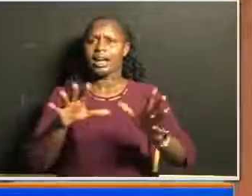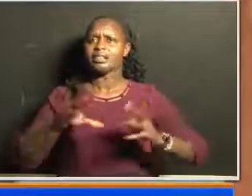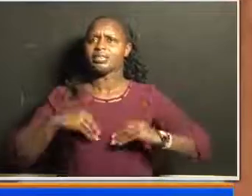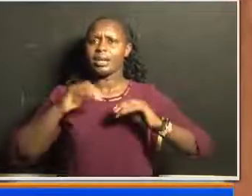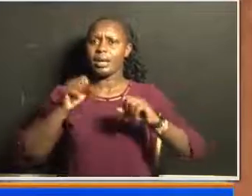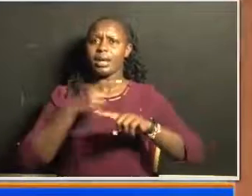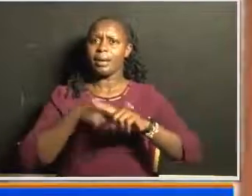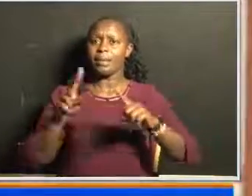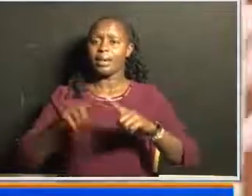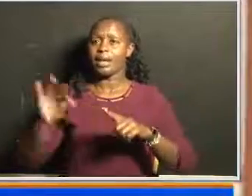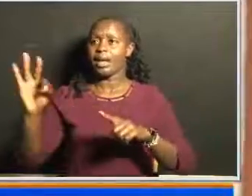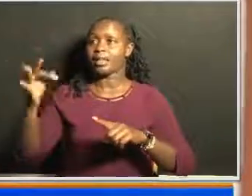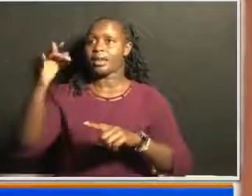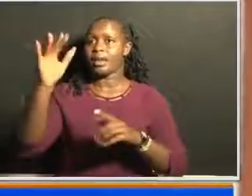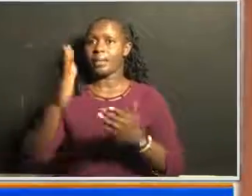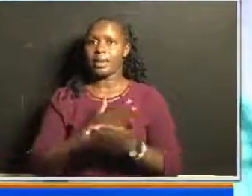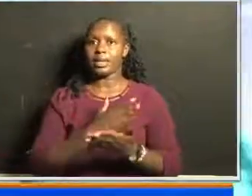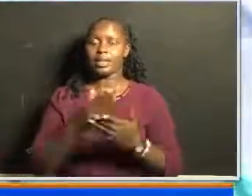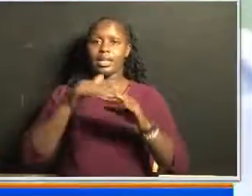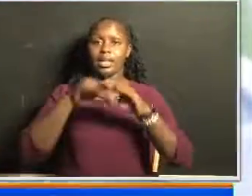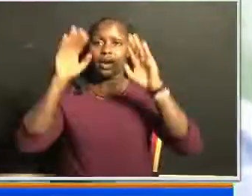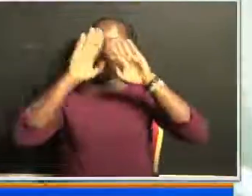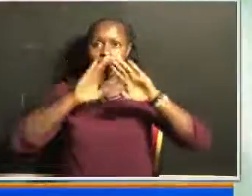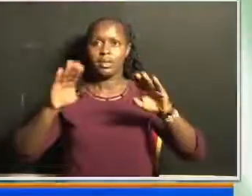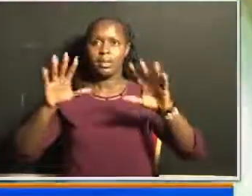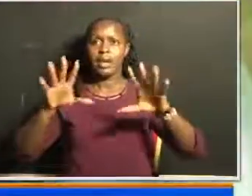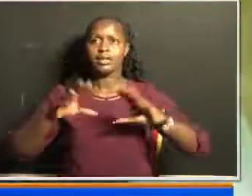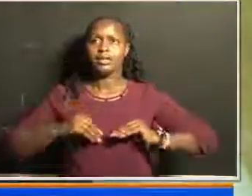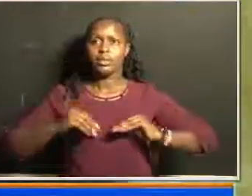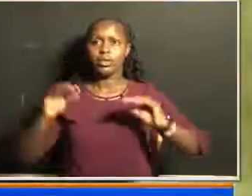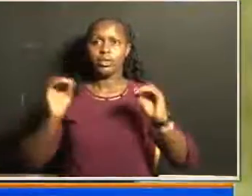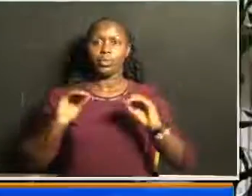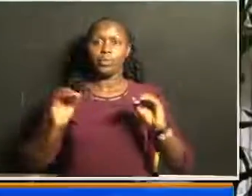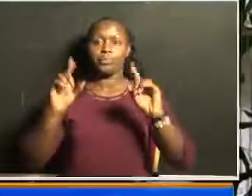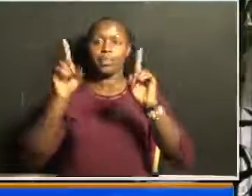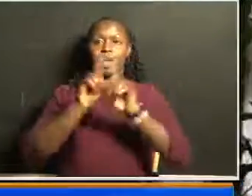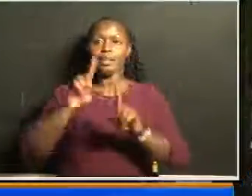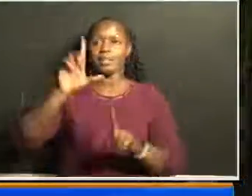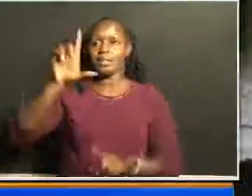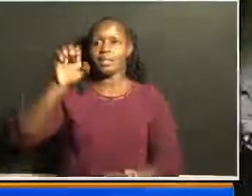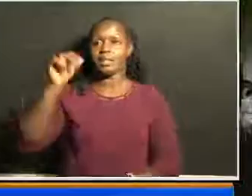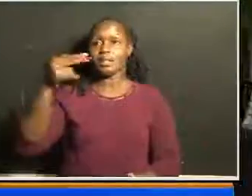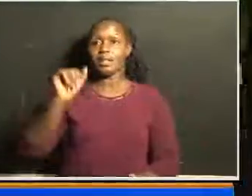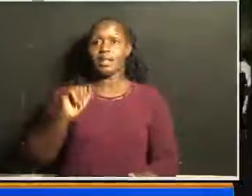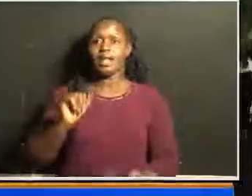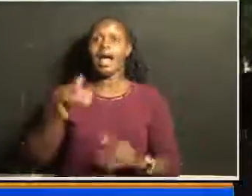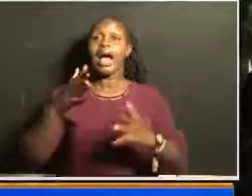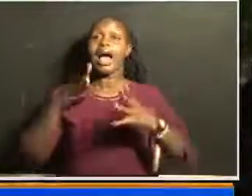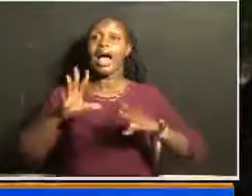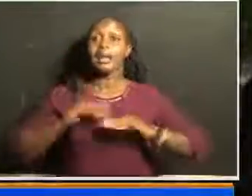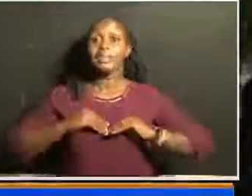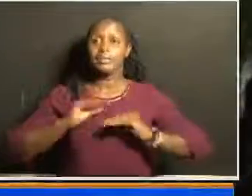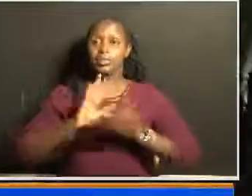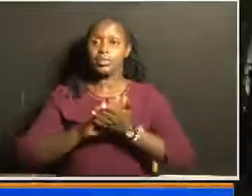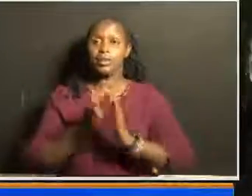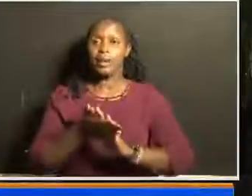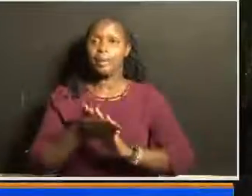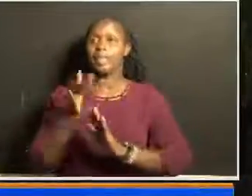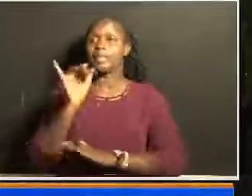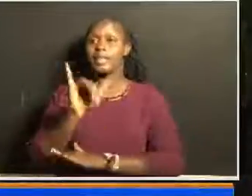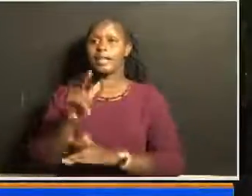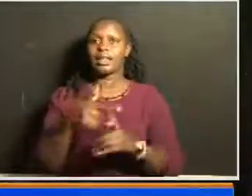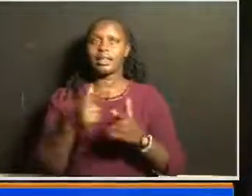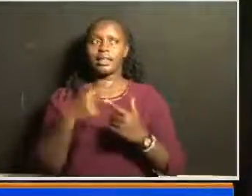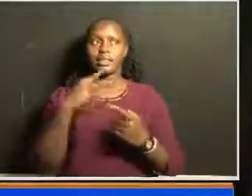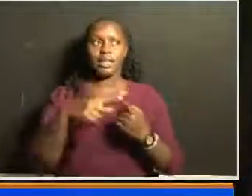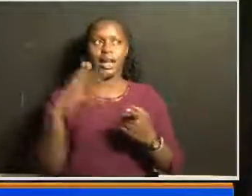third party kwa Uislamu hiyo inakuwa ni haramu. Even as Leah opts to become a surrogate, she is alive to the fact that currently